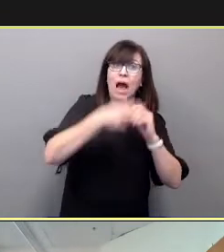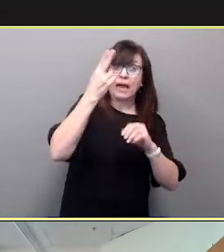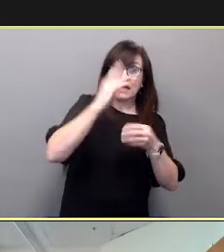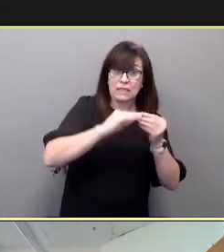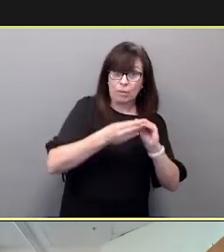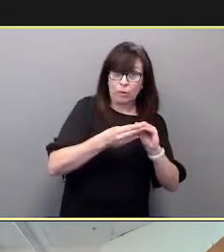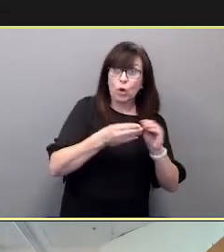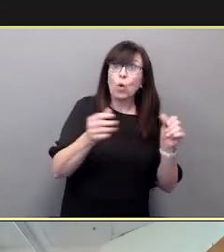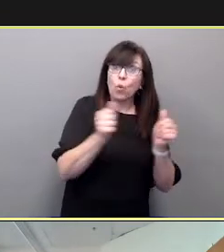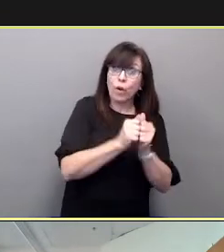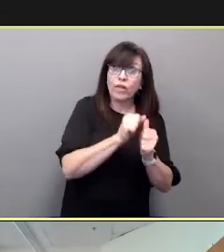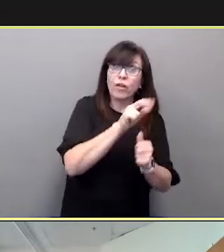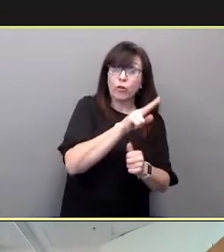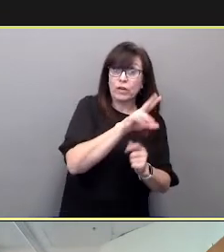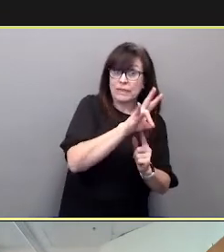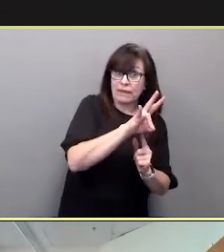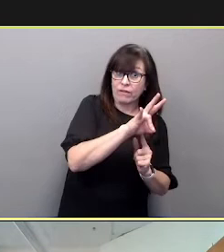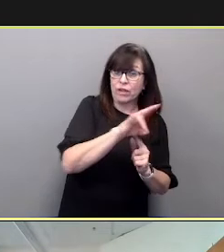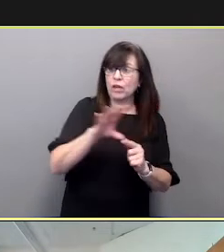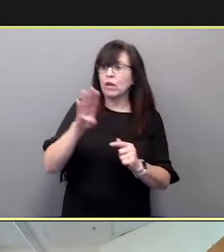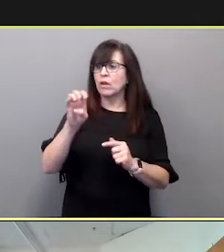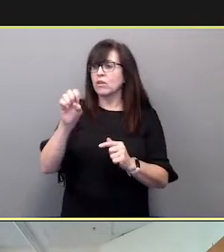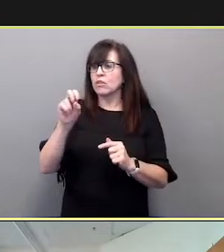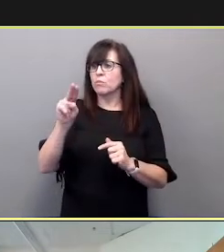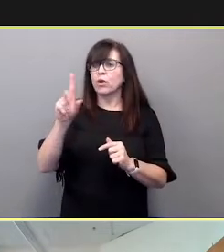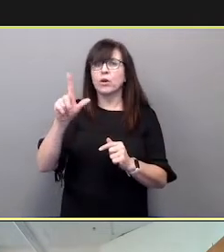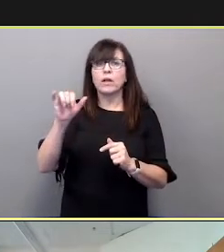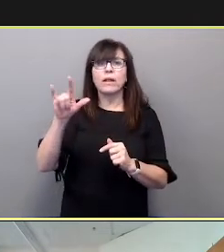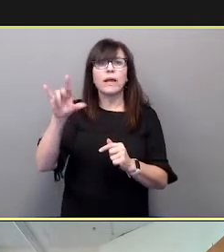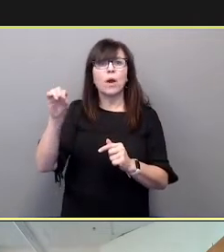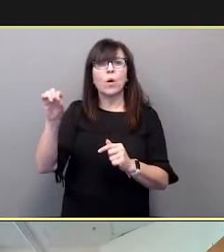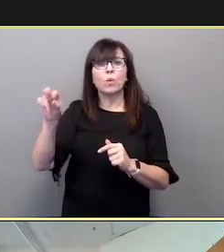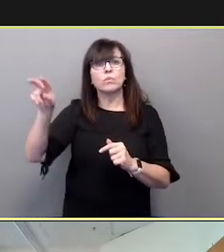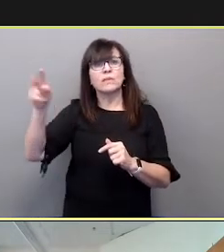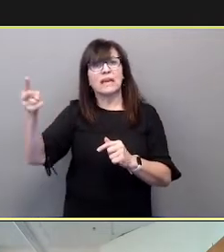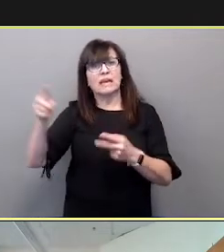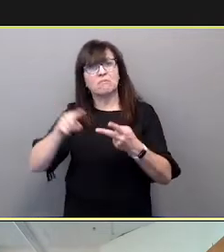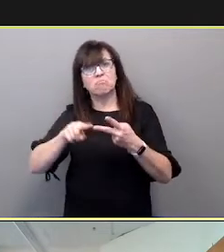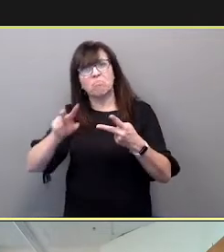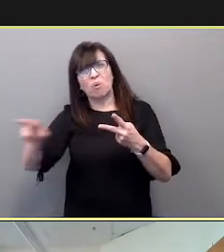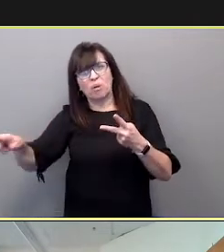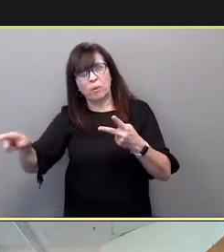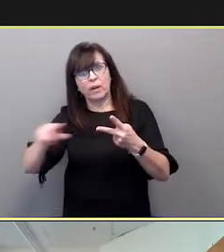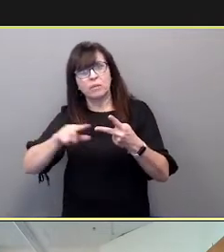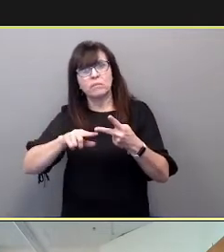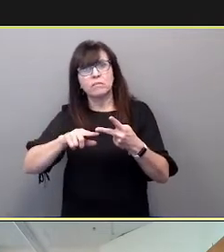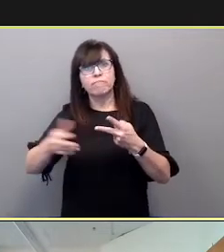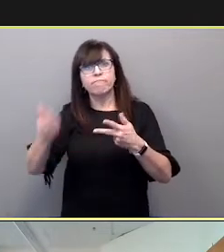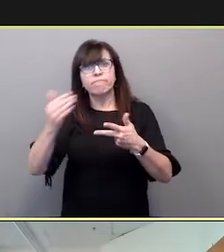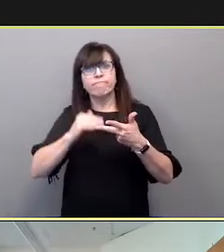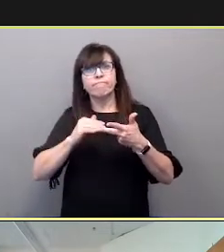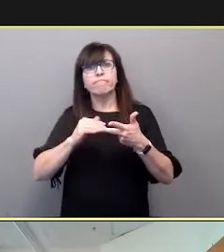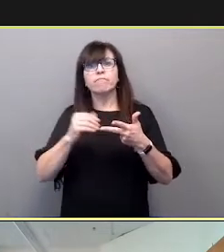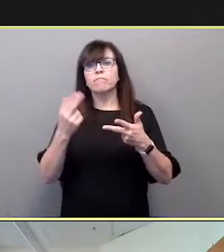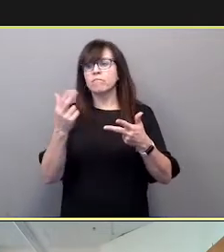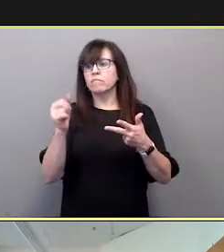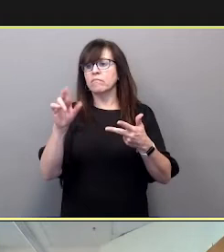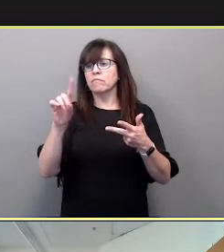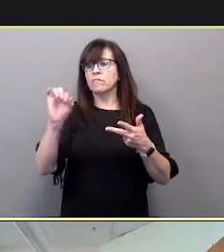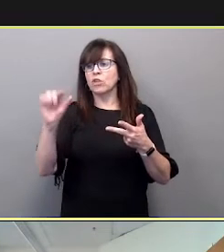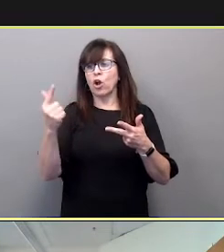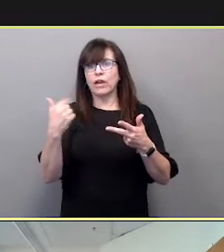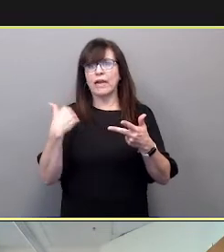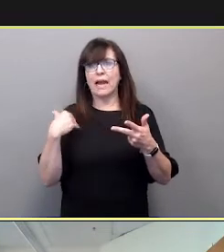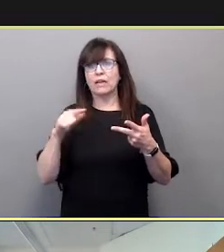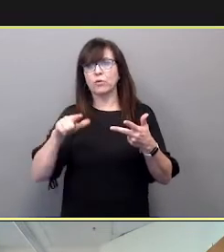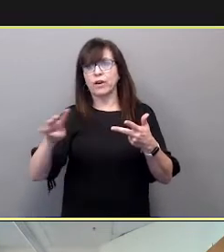with 37. Bernalillo County has the second highest with 33, followed by Harding County with